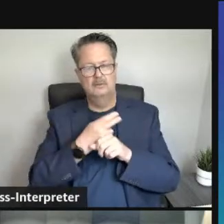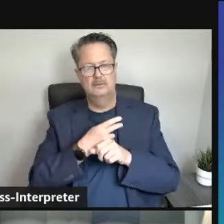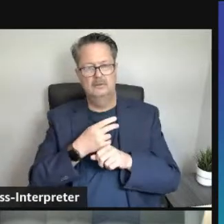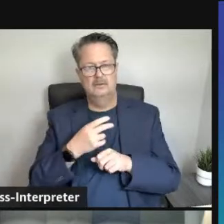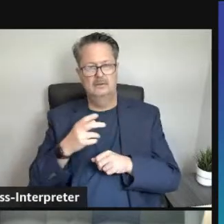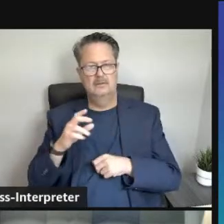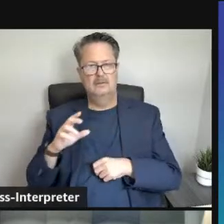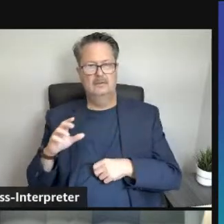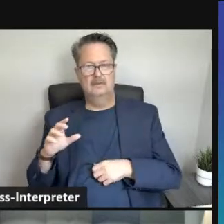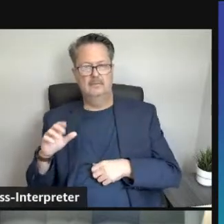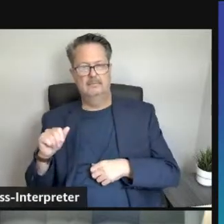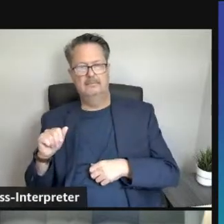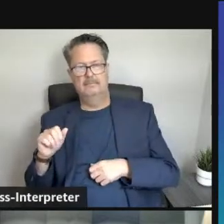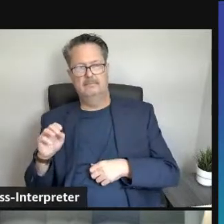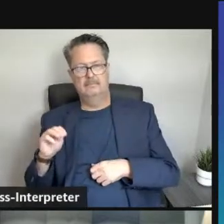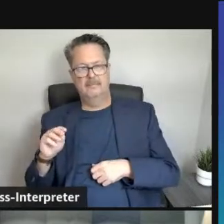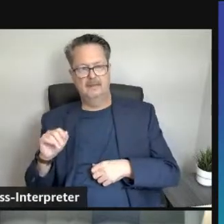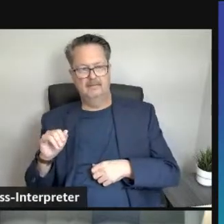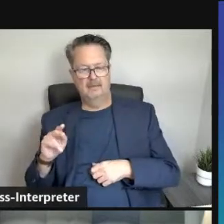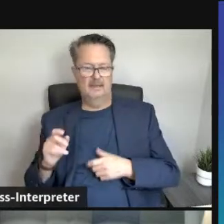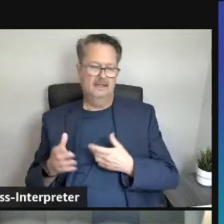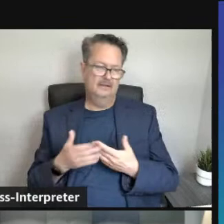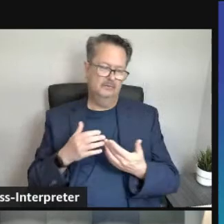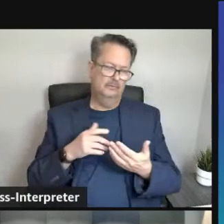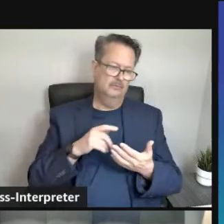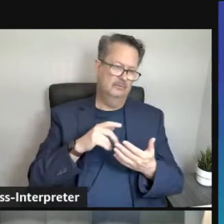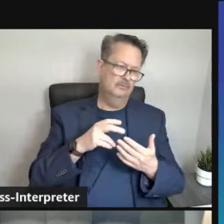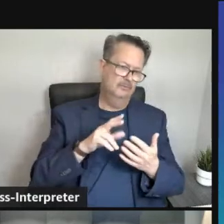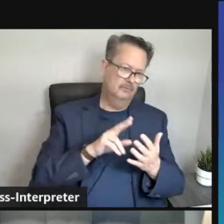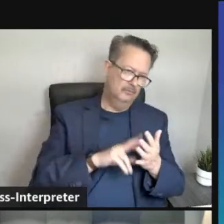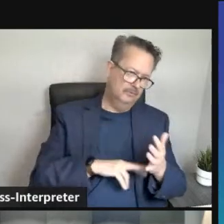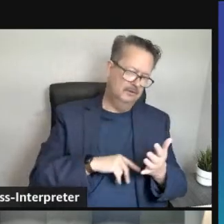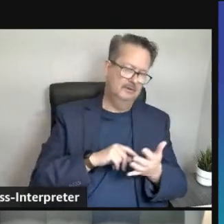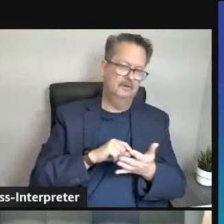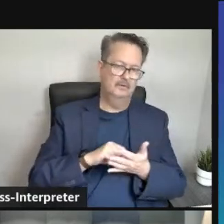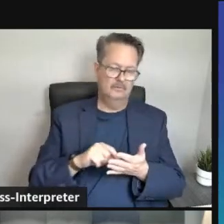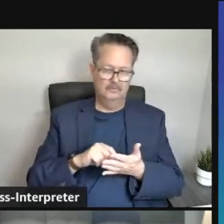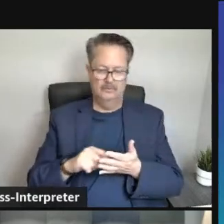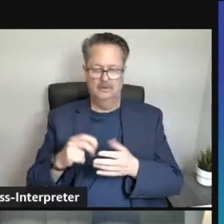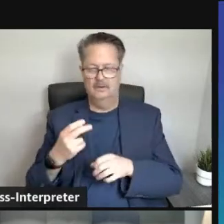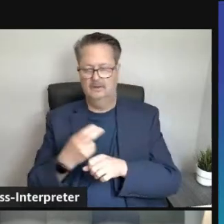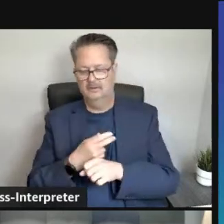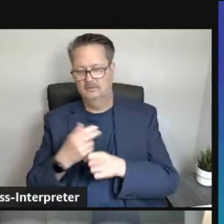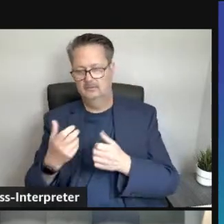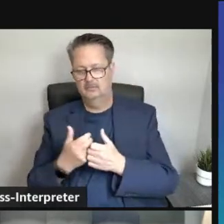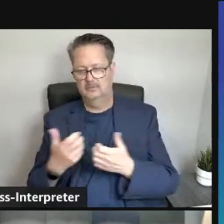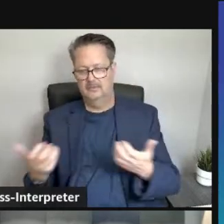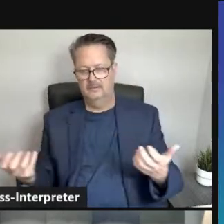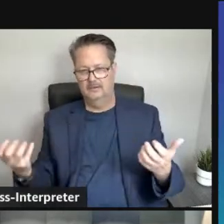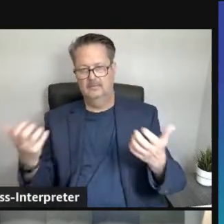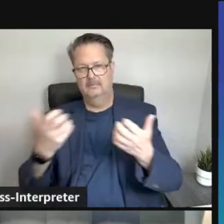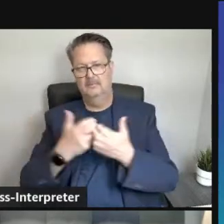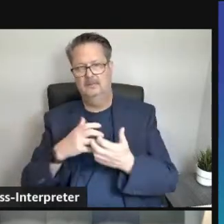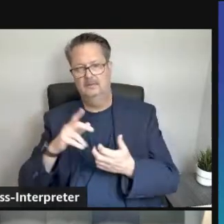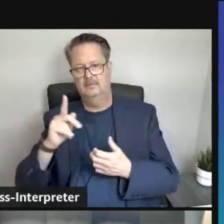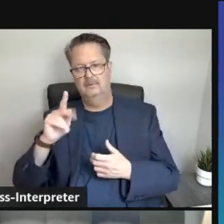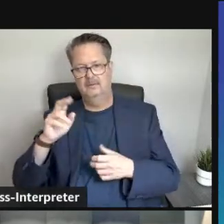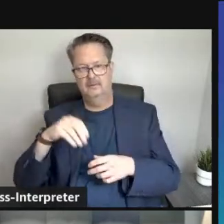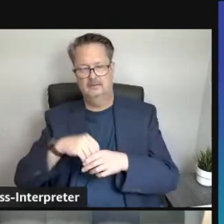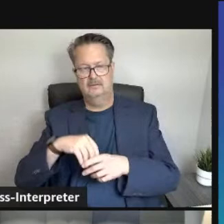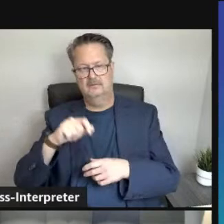to read, write, and do version control compared with the Python-based DAG definitions in Airflow.